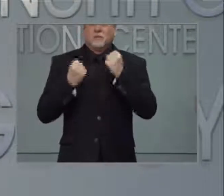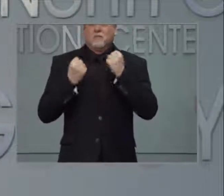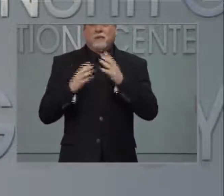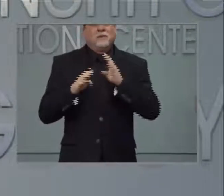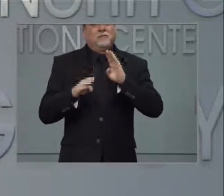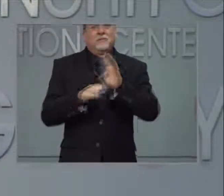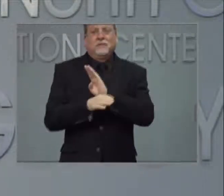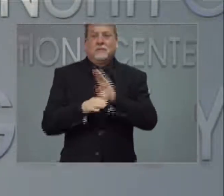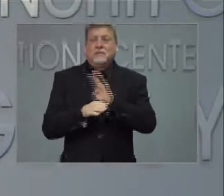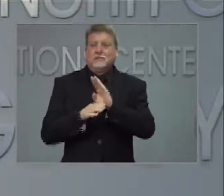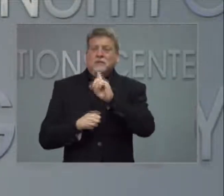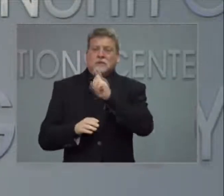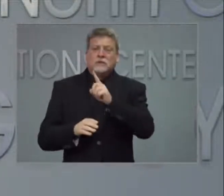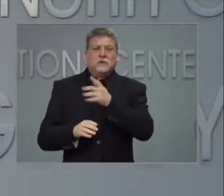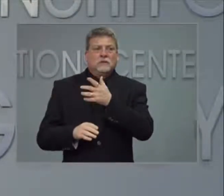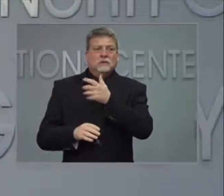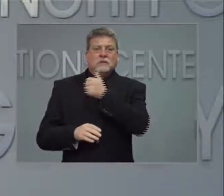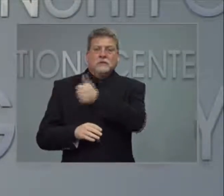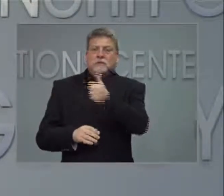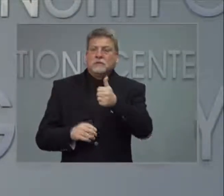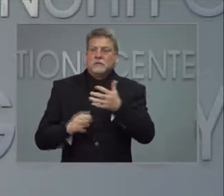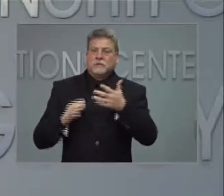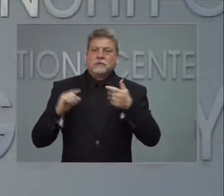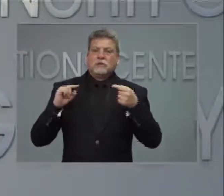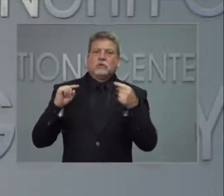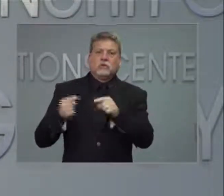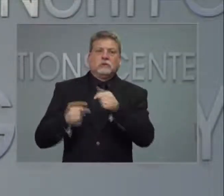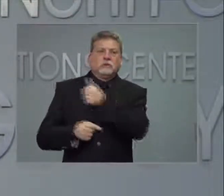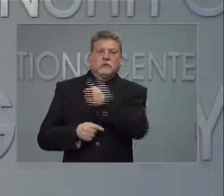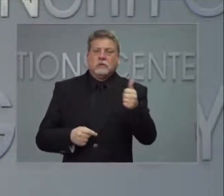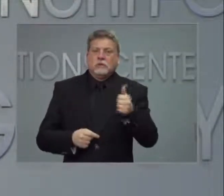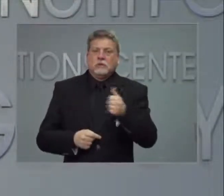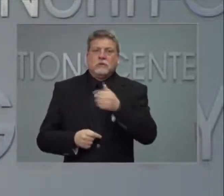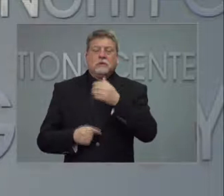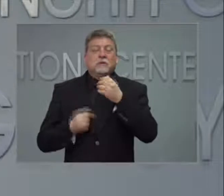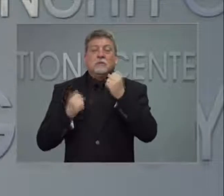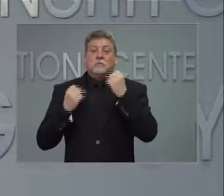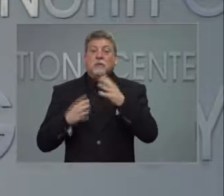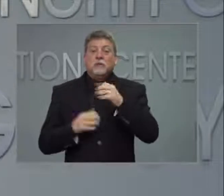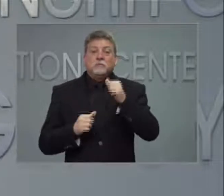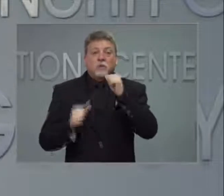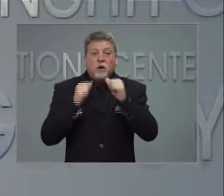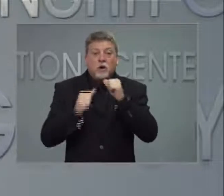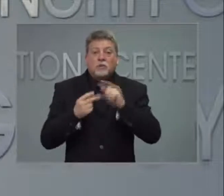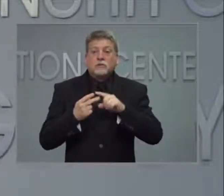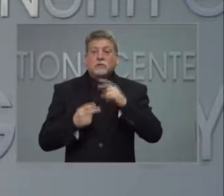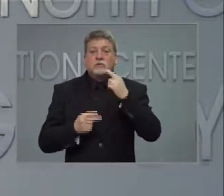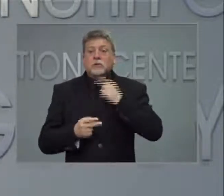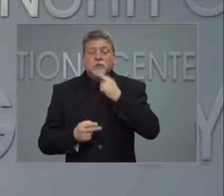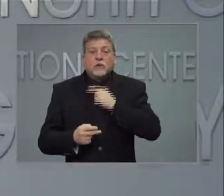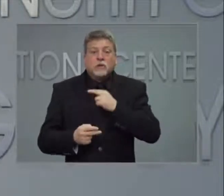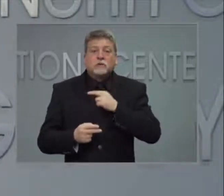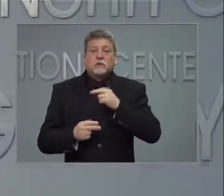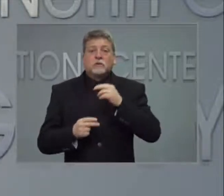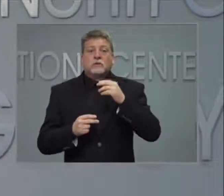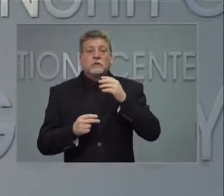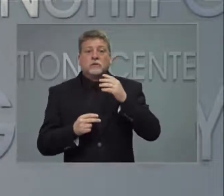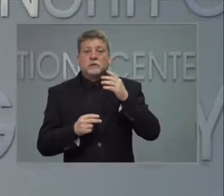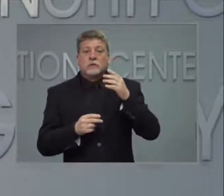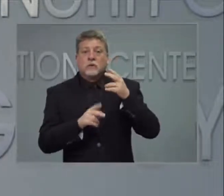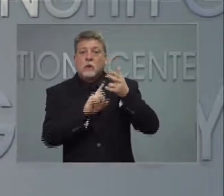and restaurants and bars and hotels because they are concerned about their own